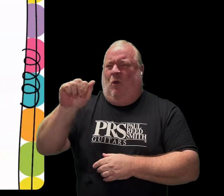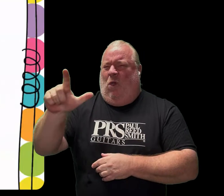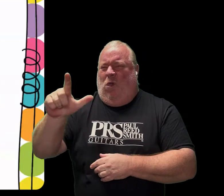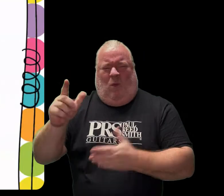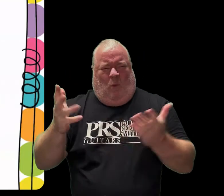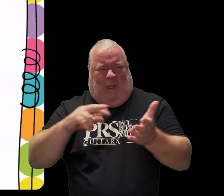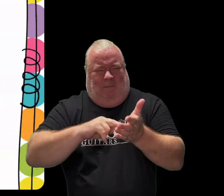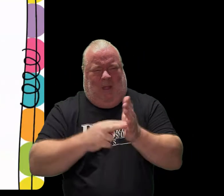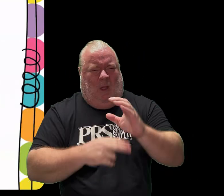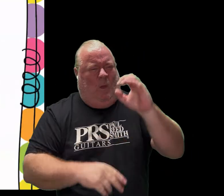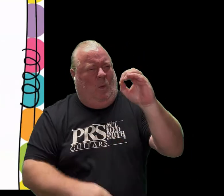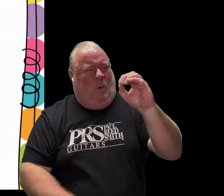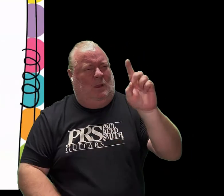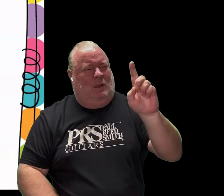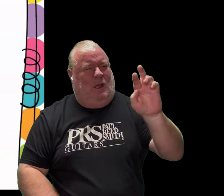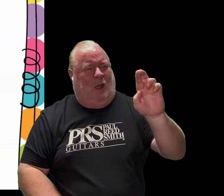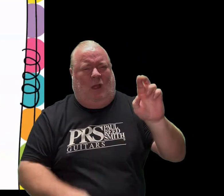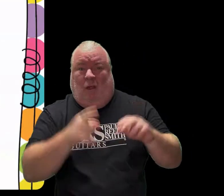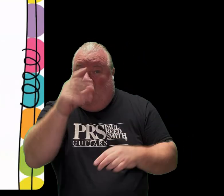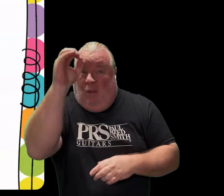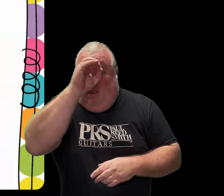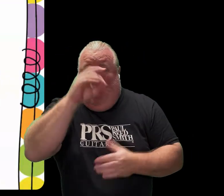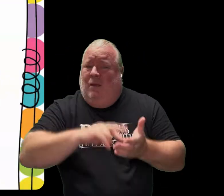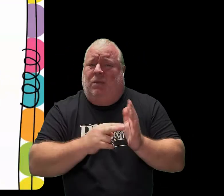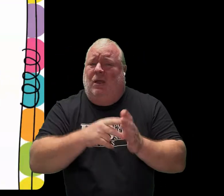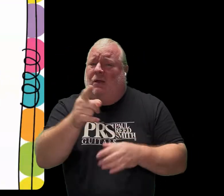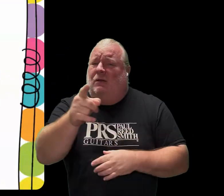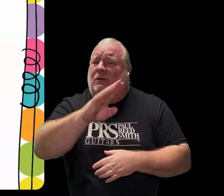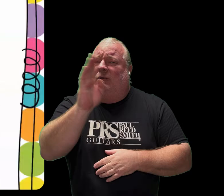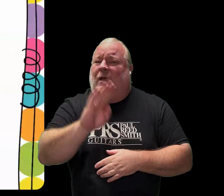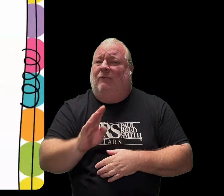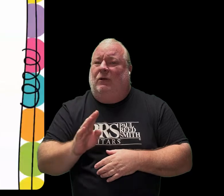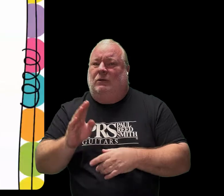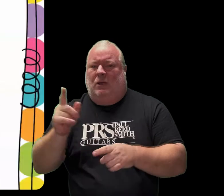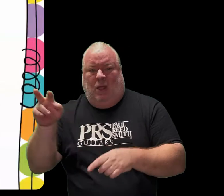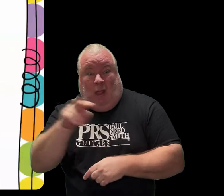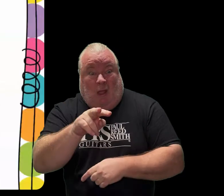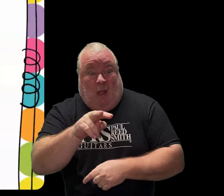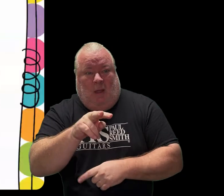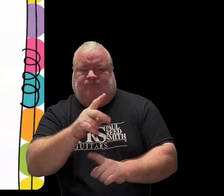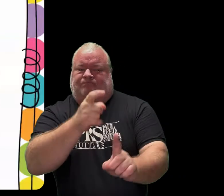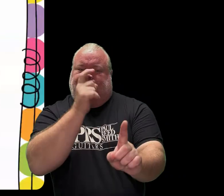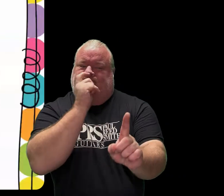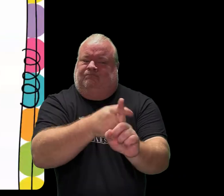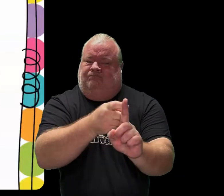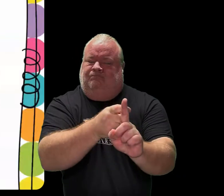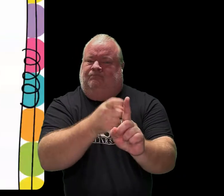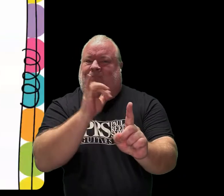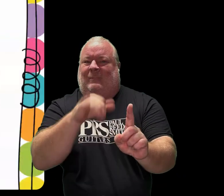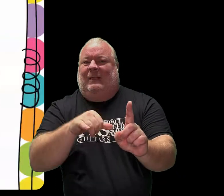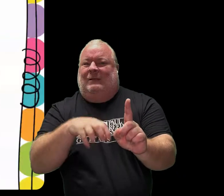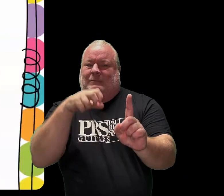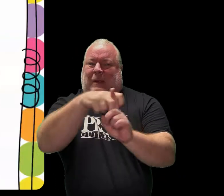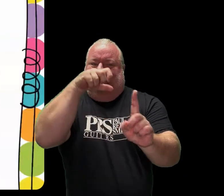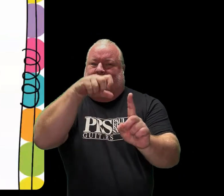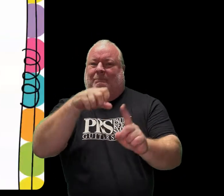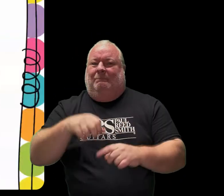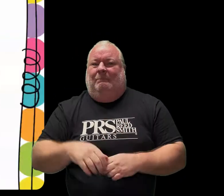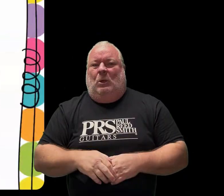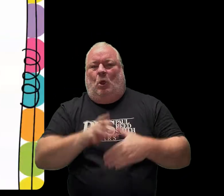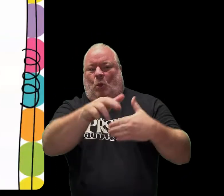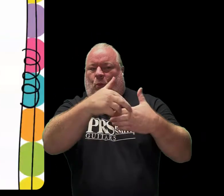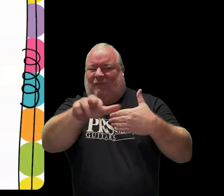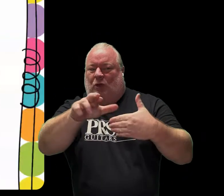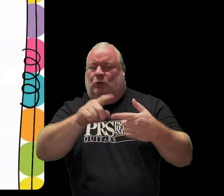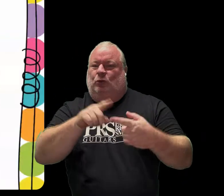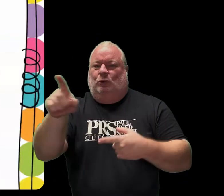ODR?" You know what that tells me? That tells me that you've never needed to know what a referral